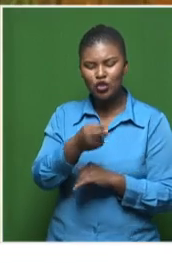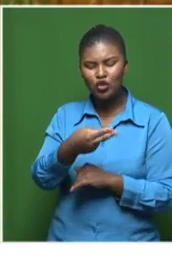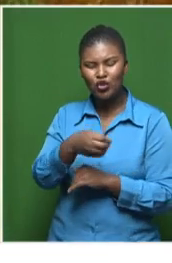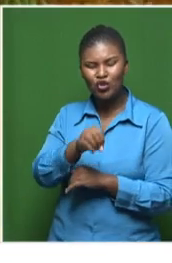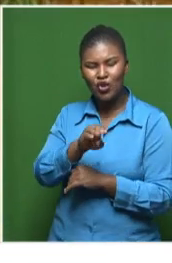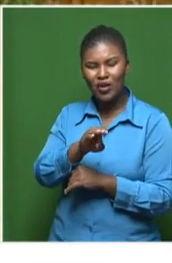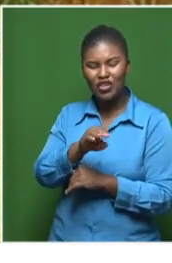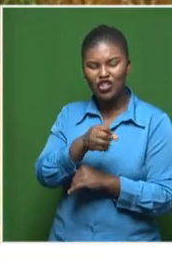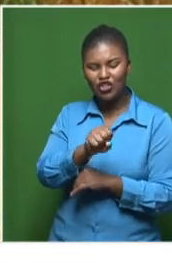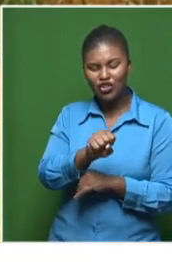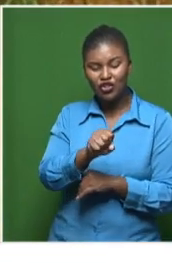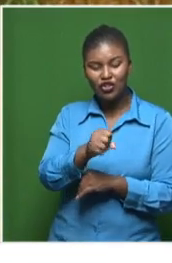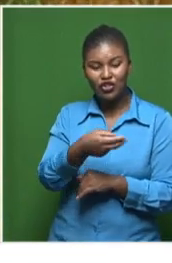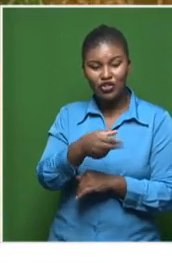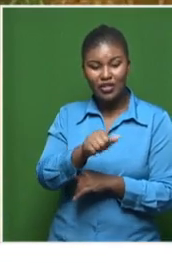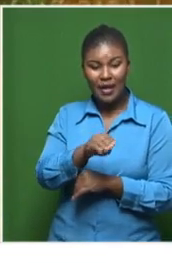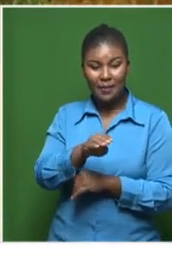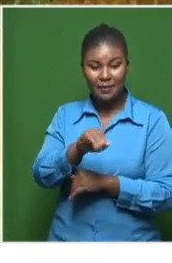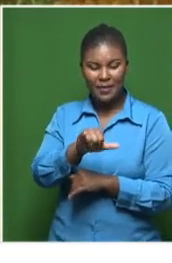the